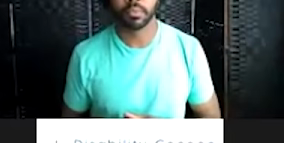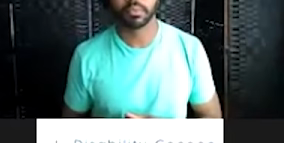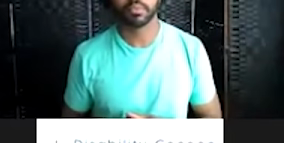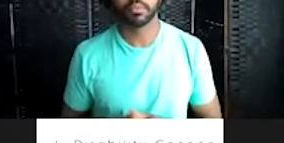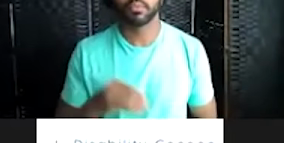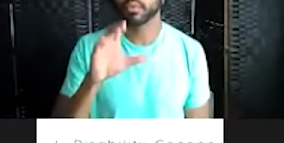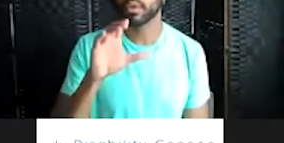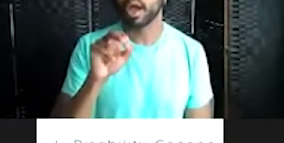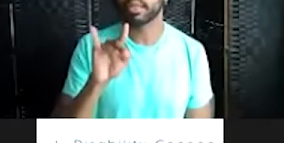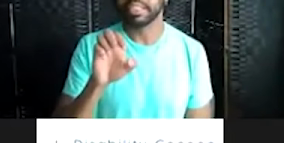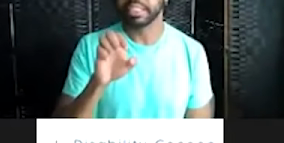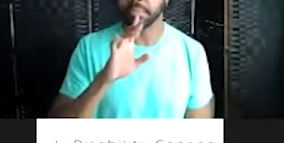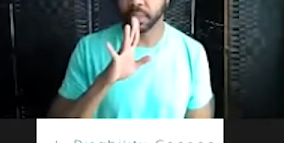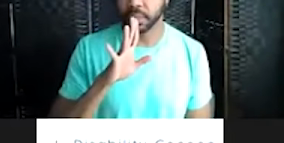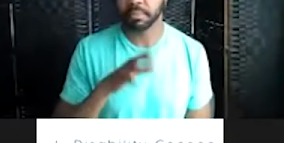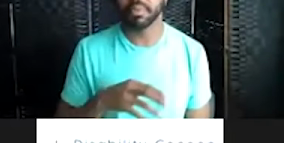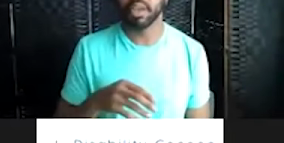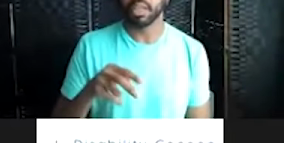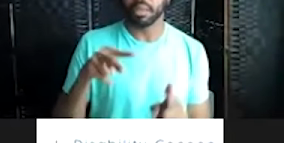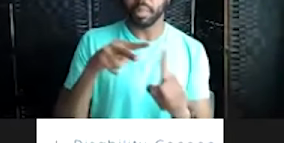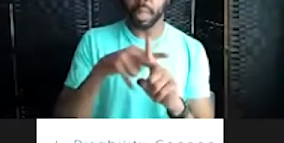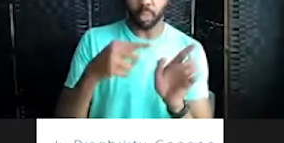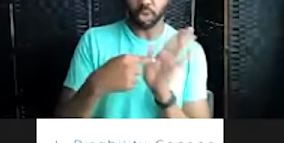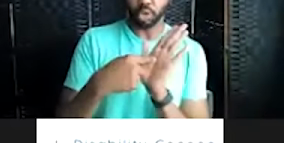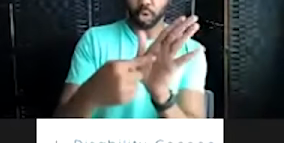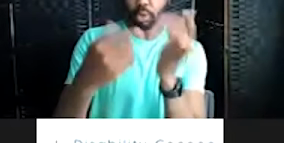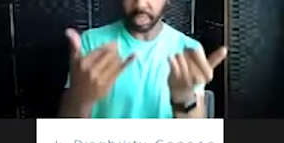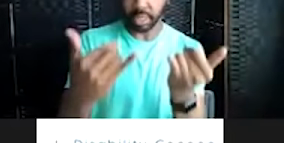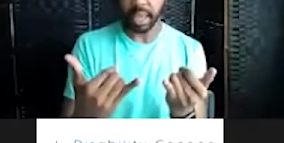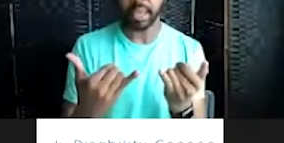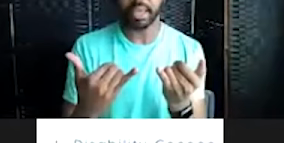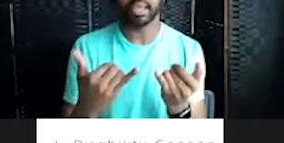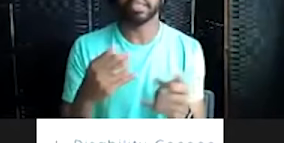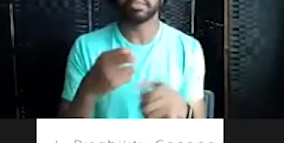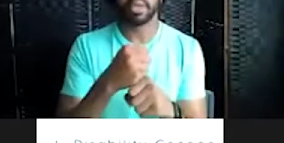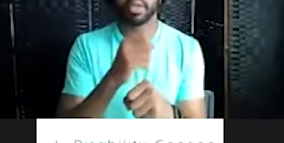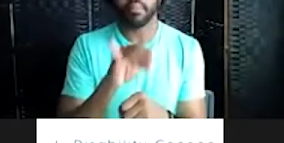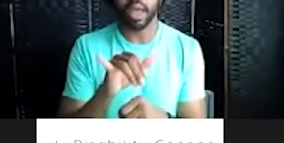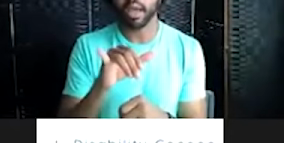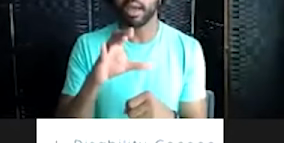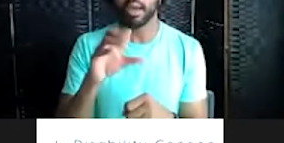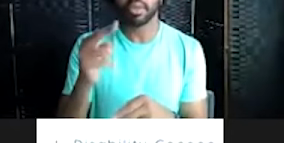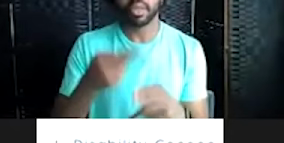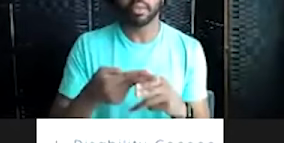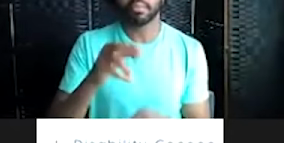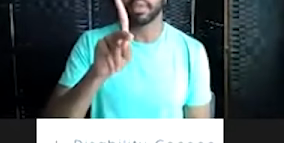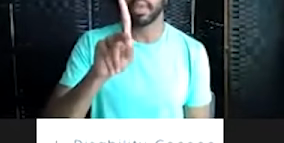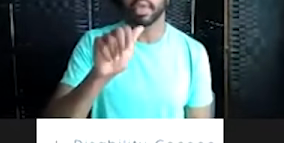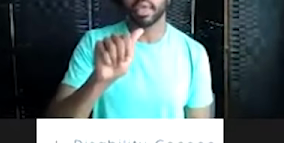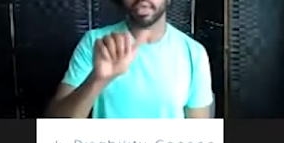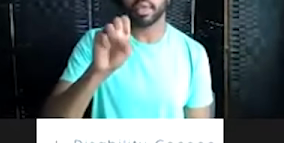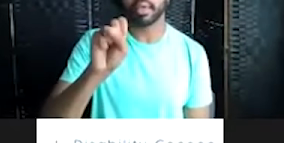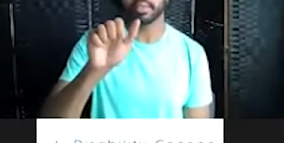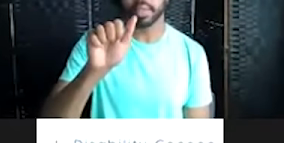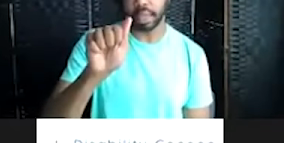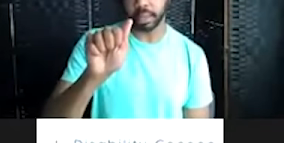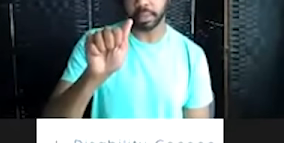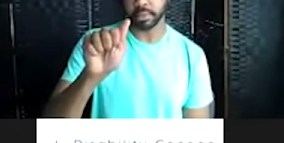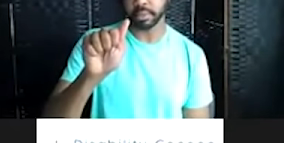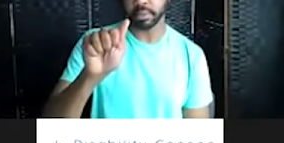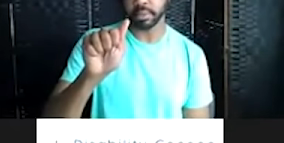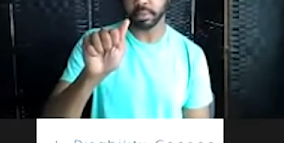that we're showing you here today is made by a company called CASA, and it's KASA. And what this plug allows you to do